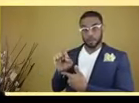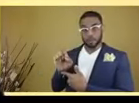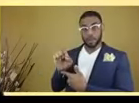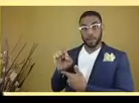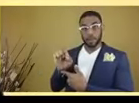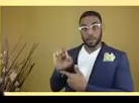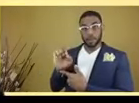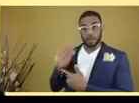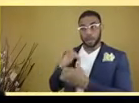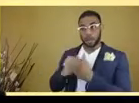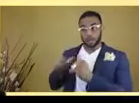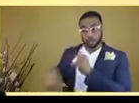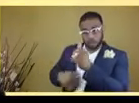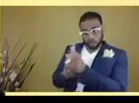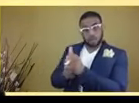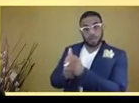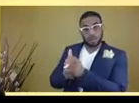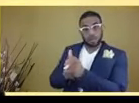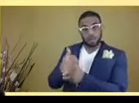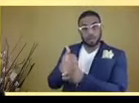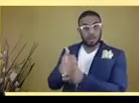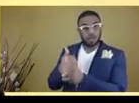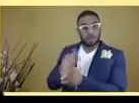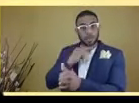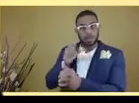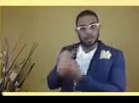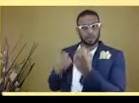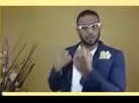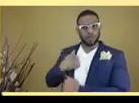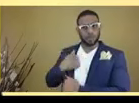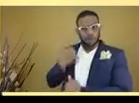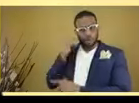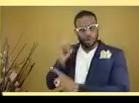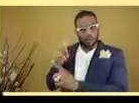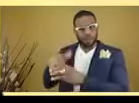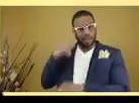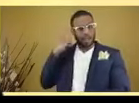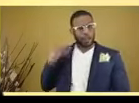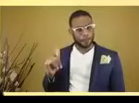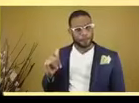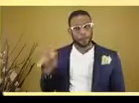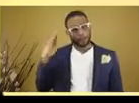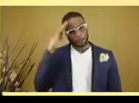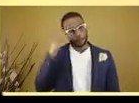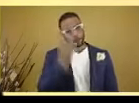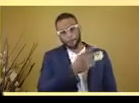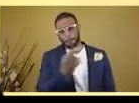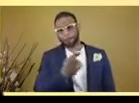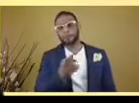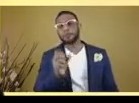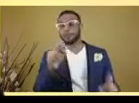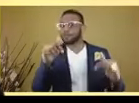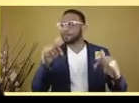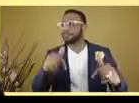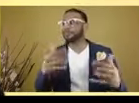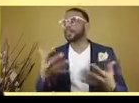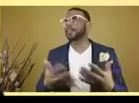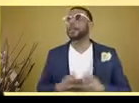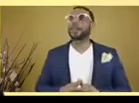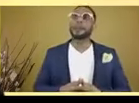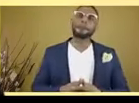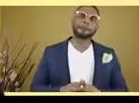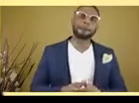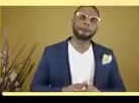consecrating bishop, and so on, and she's a warrior in and of herself out in California. You know, this Build